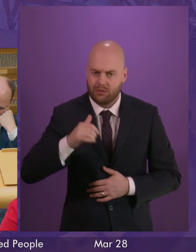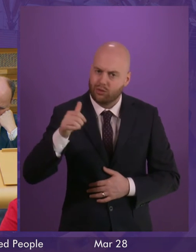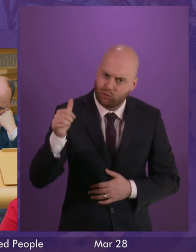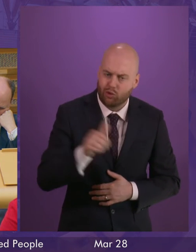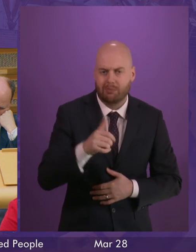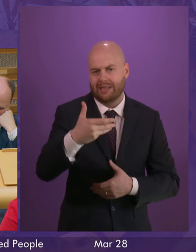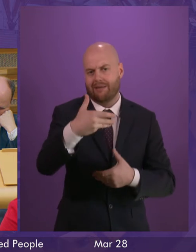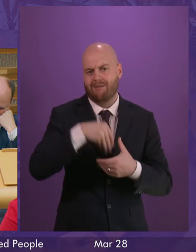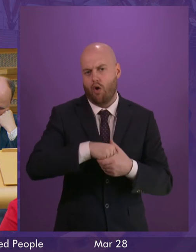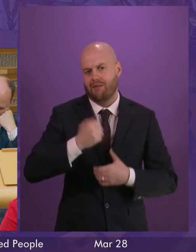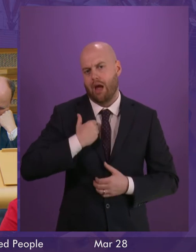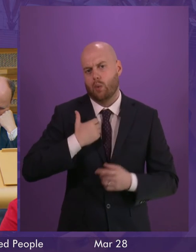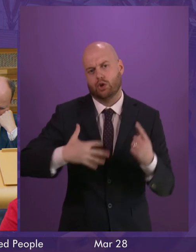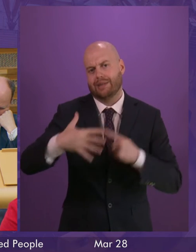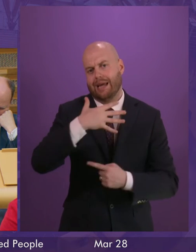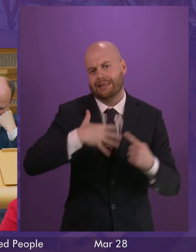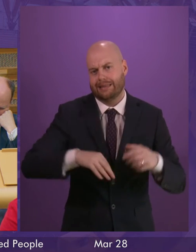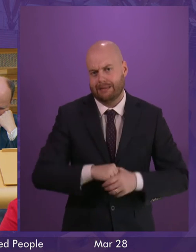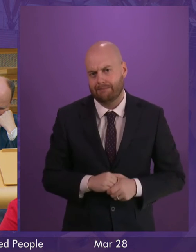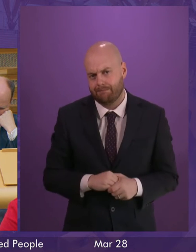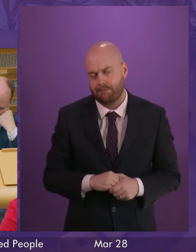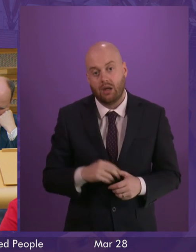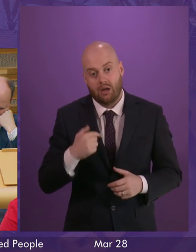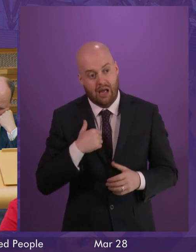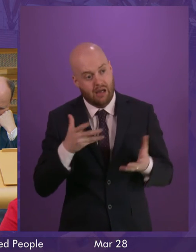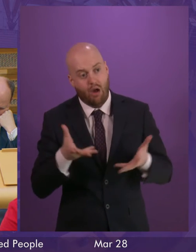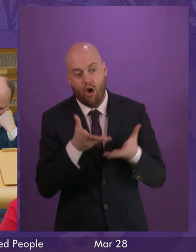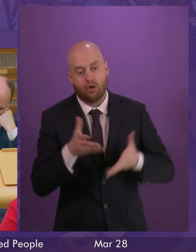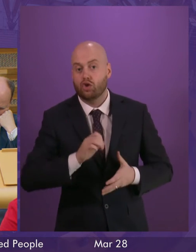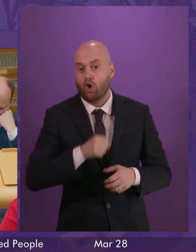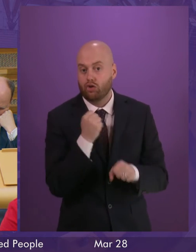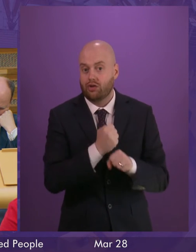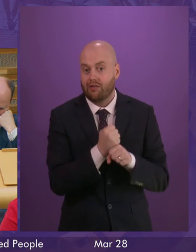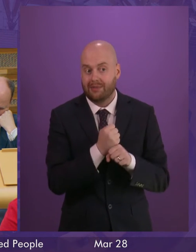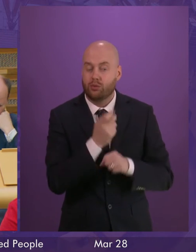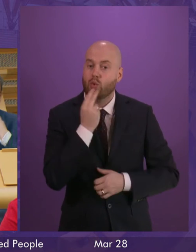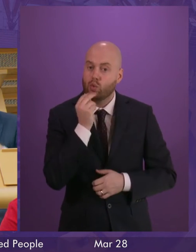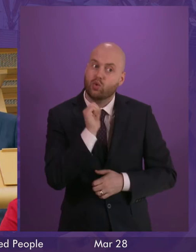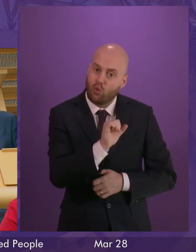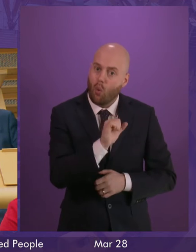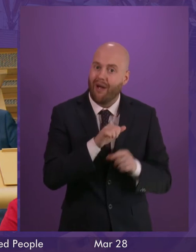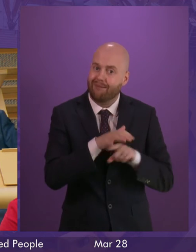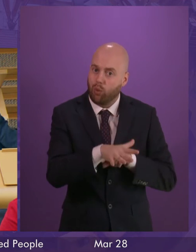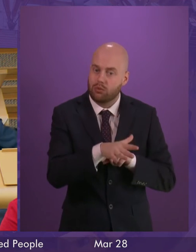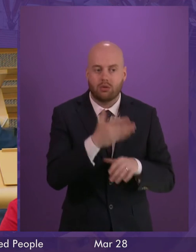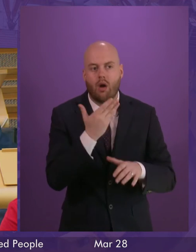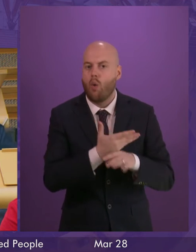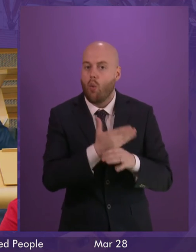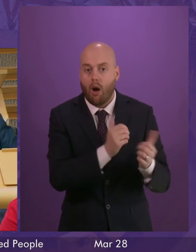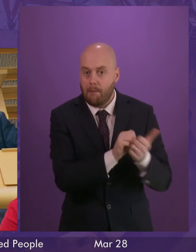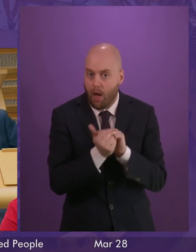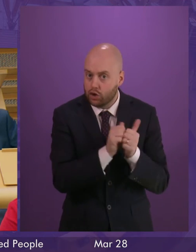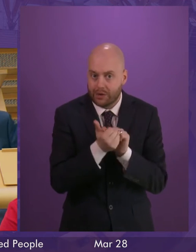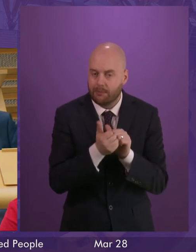I urge the Scottish Government to continue to use its influence to work in partnership to reduce stigma and increase